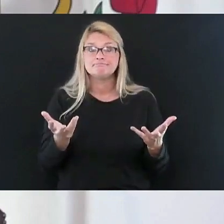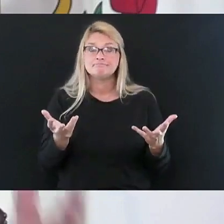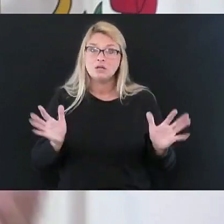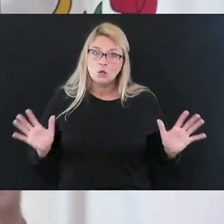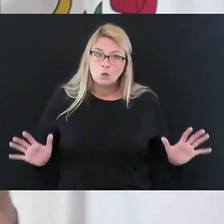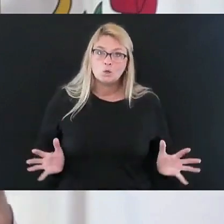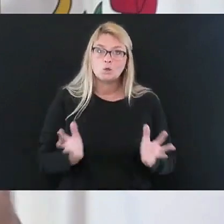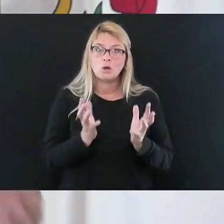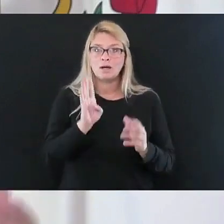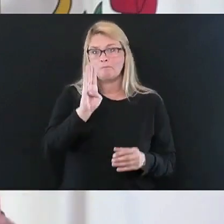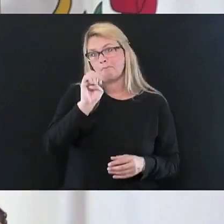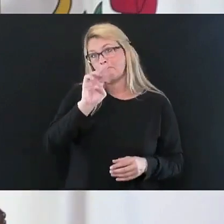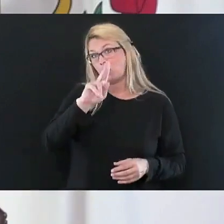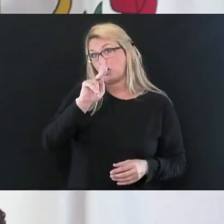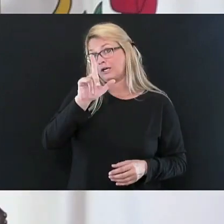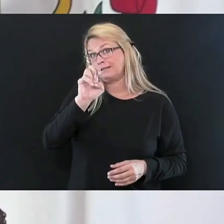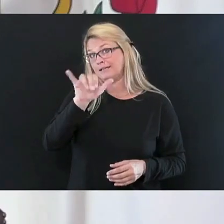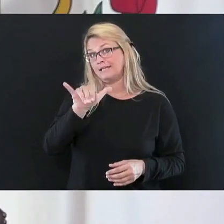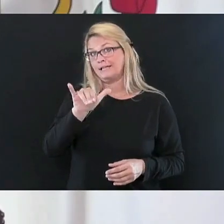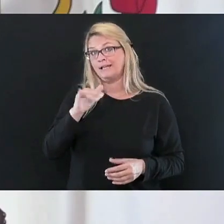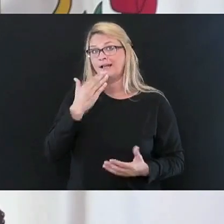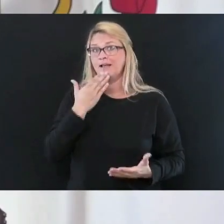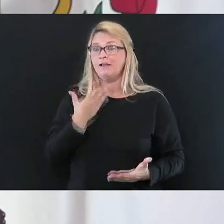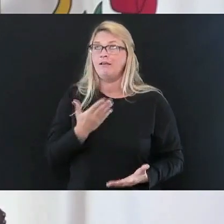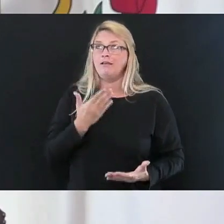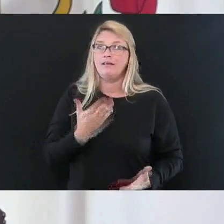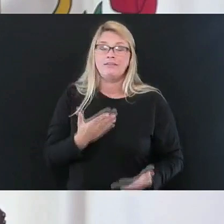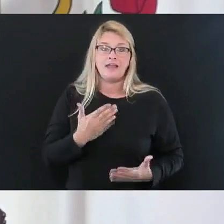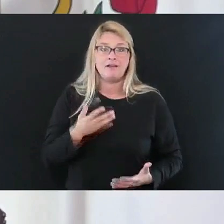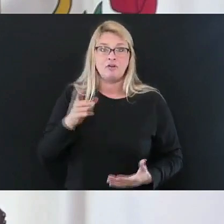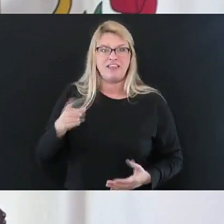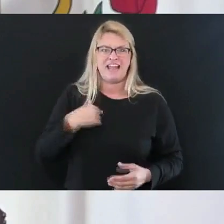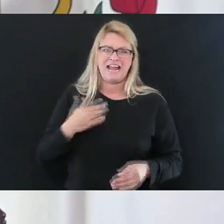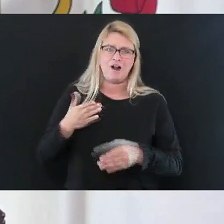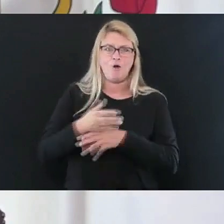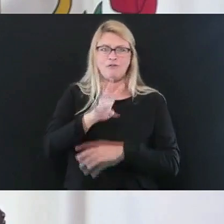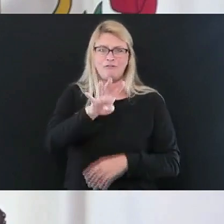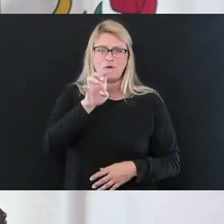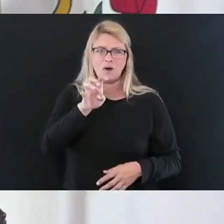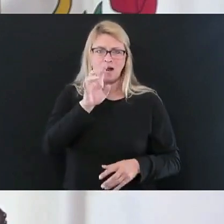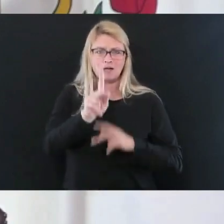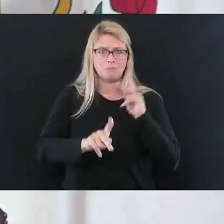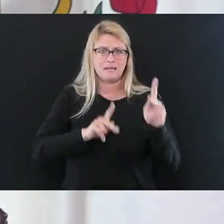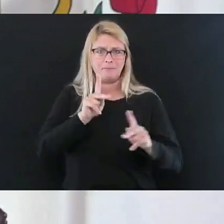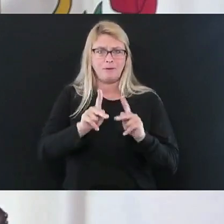In Berkeley County, thank goodness, we had days in excess of 400 that showed up.